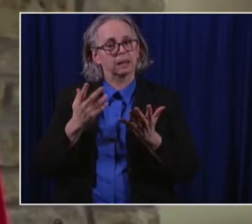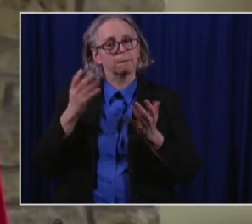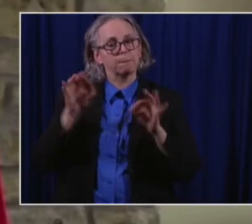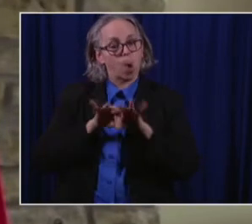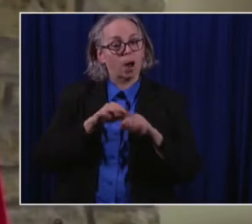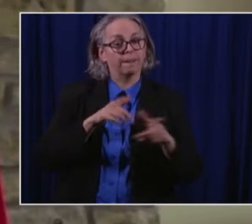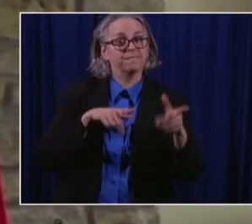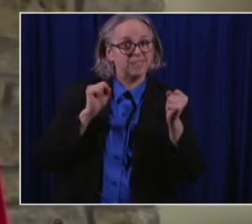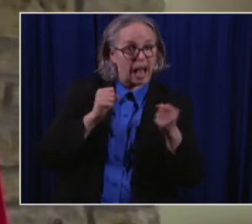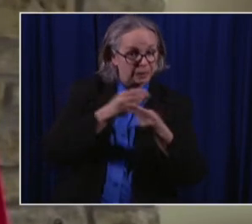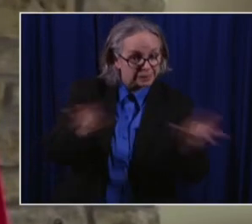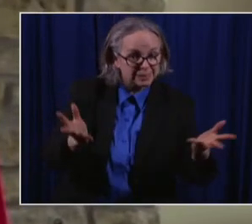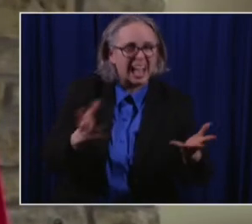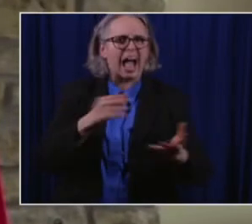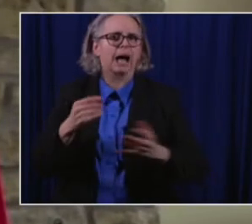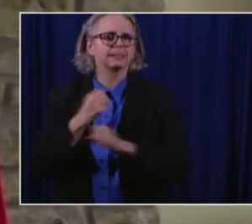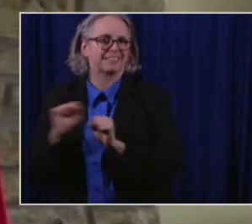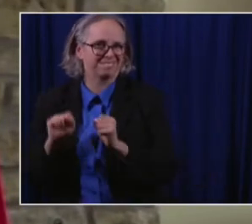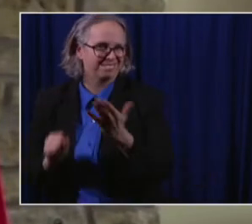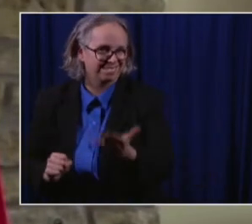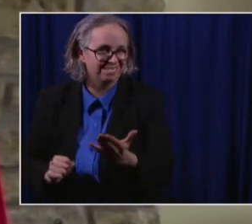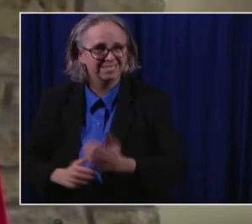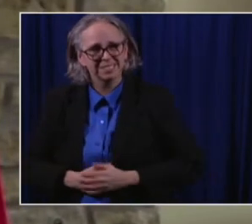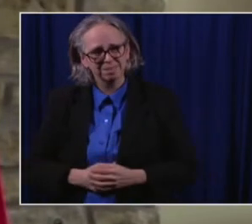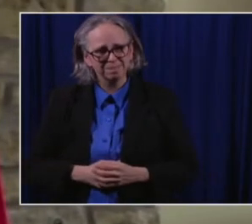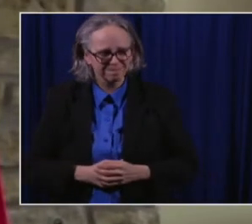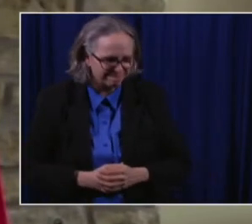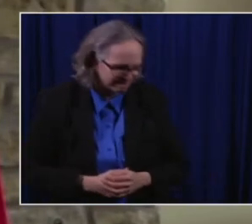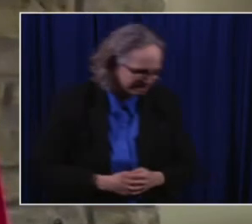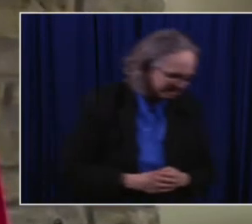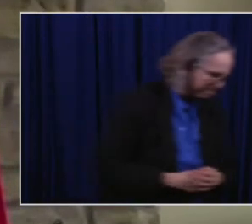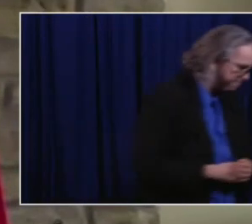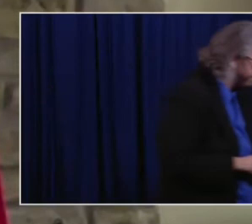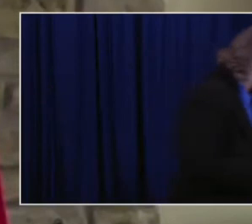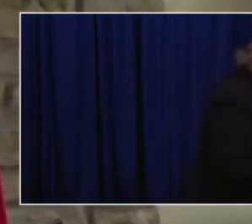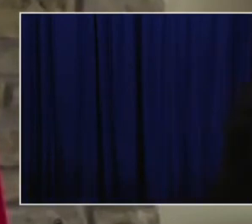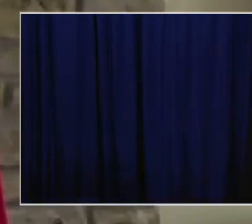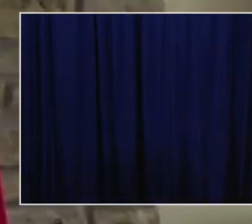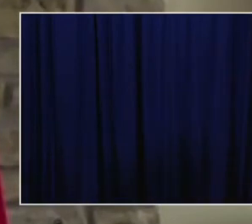Next question is from Scott Hallis at the Xenia Daily Gazette. Hey, Scott.